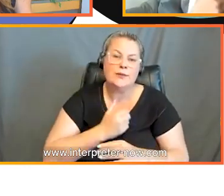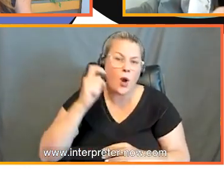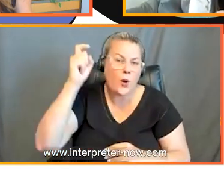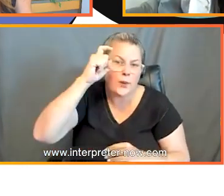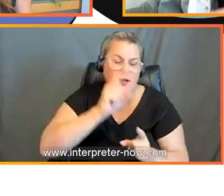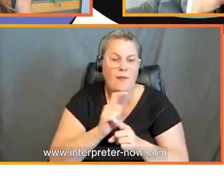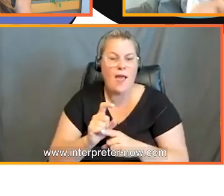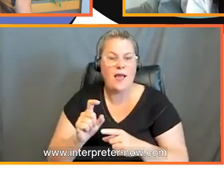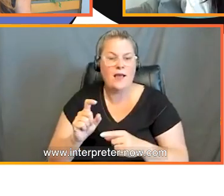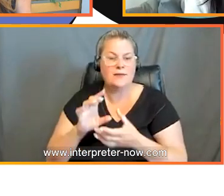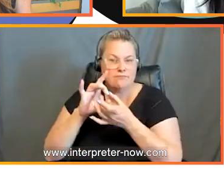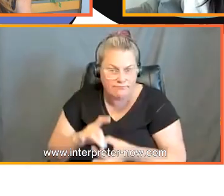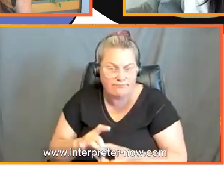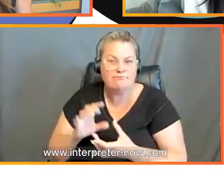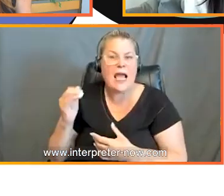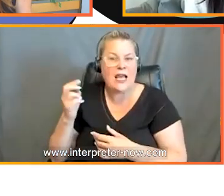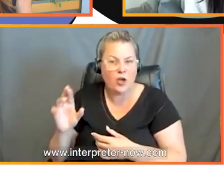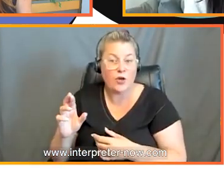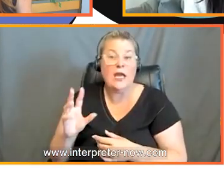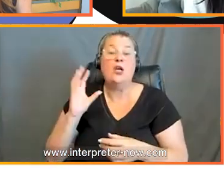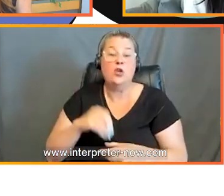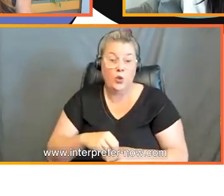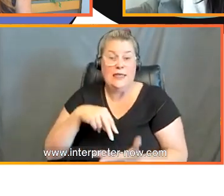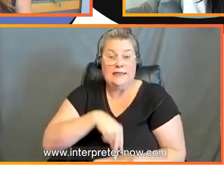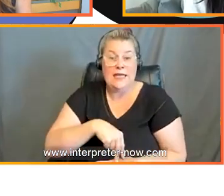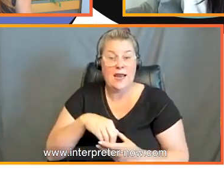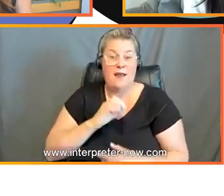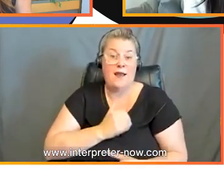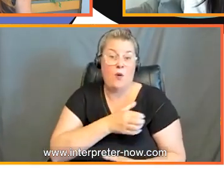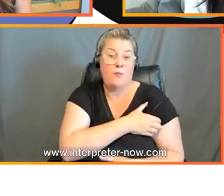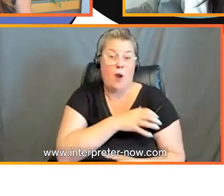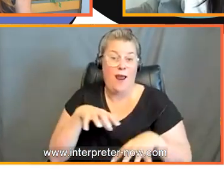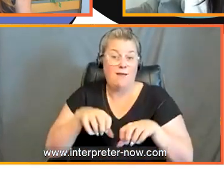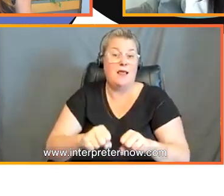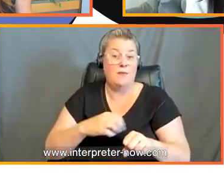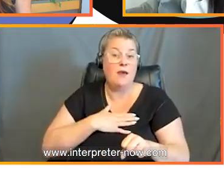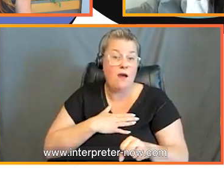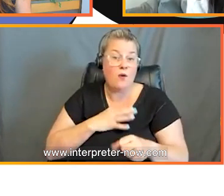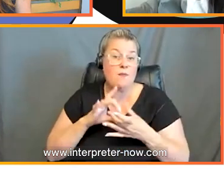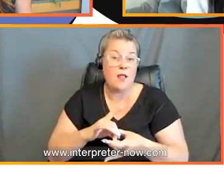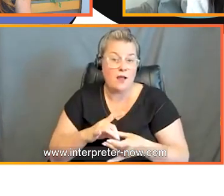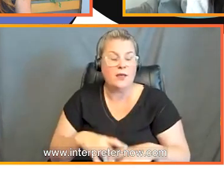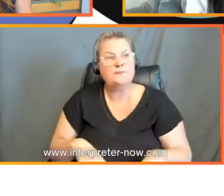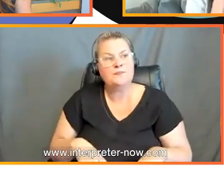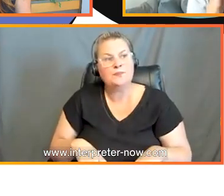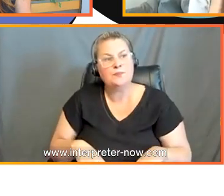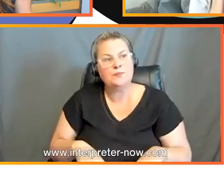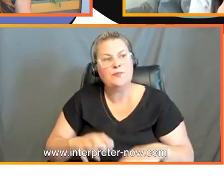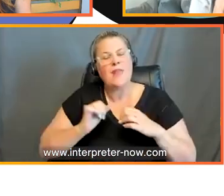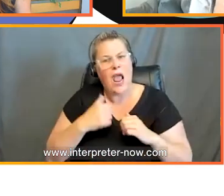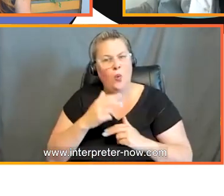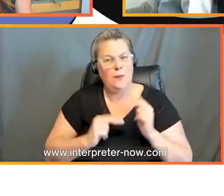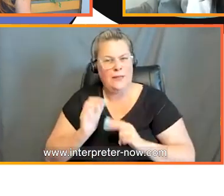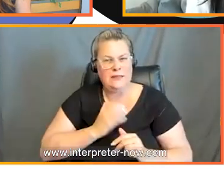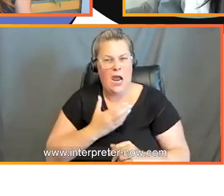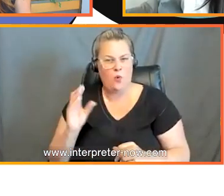including standing in our power and claiming our belonging. And the way we build our core wisdom is